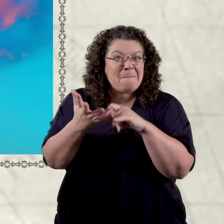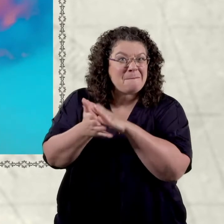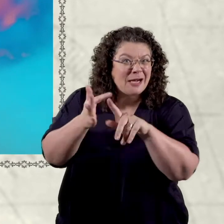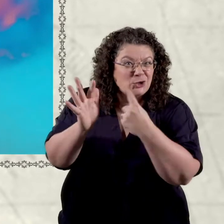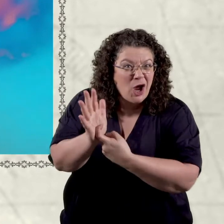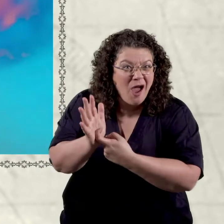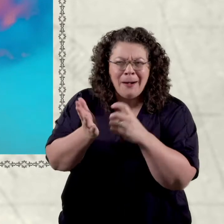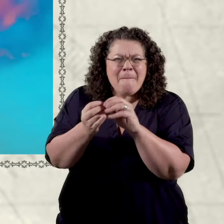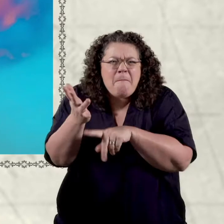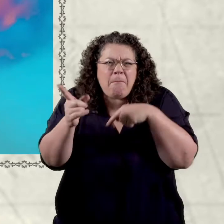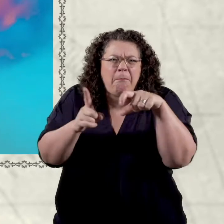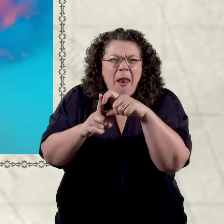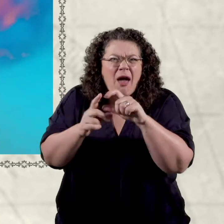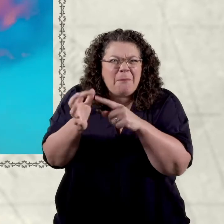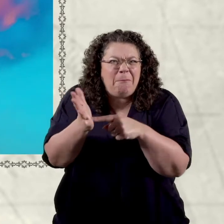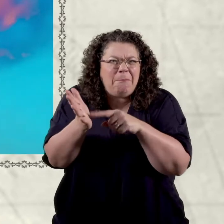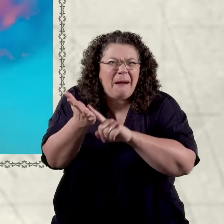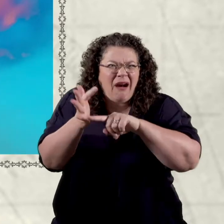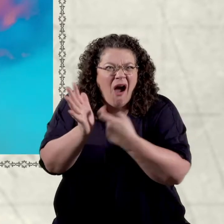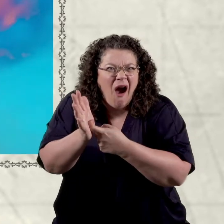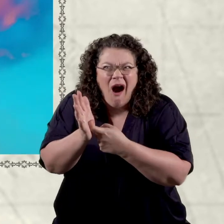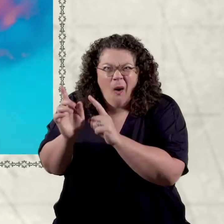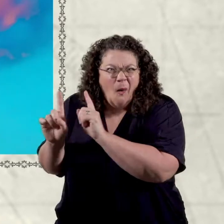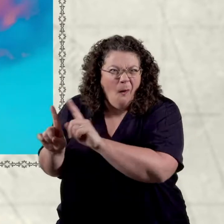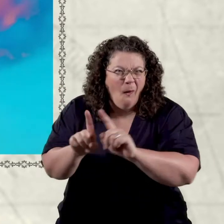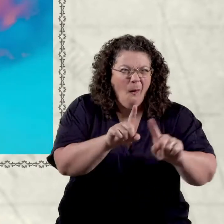Masher, Blood Bottler.